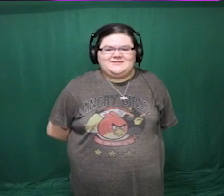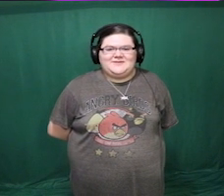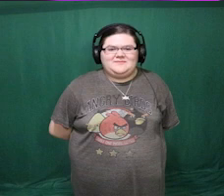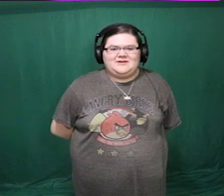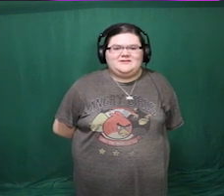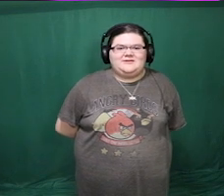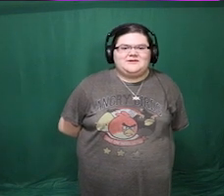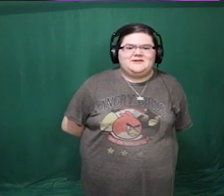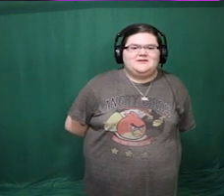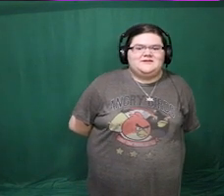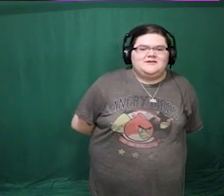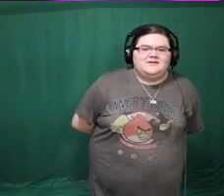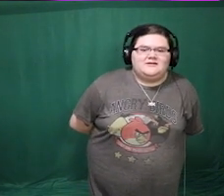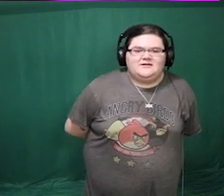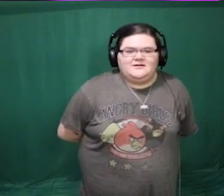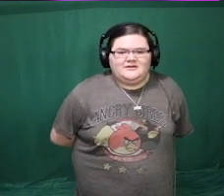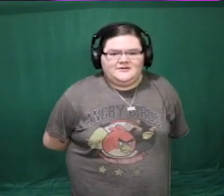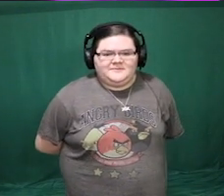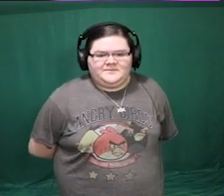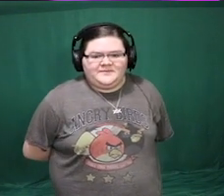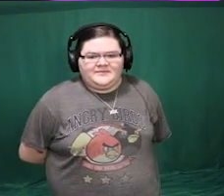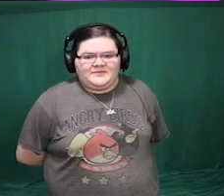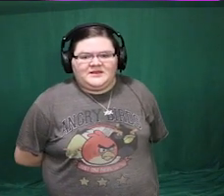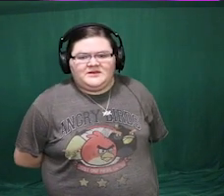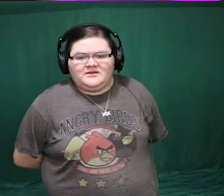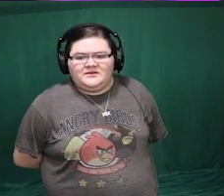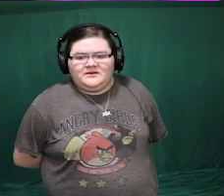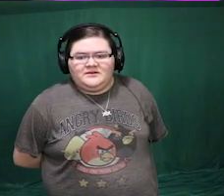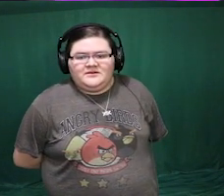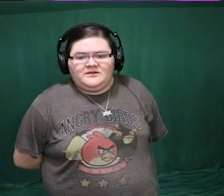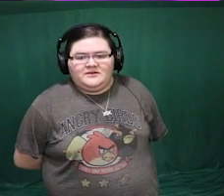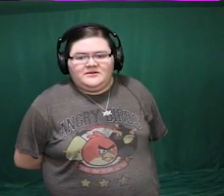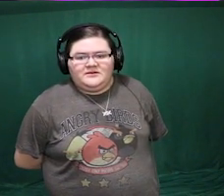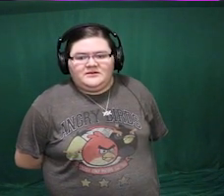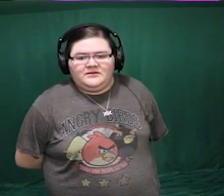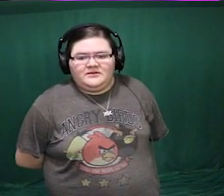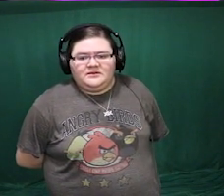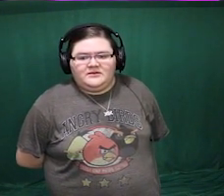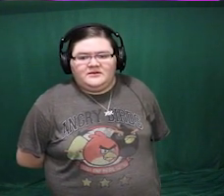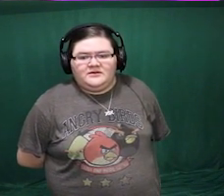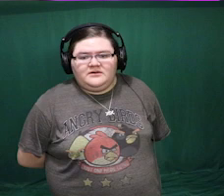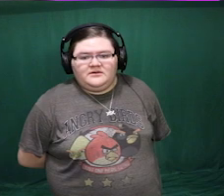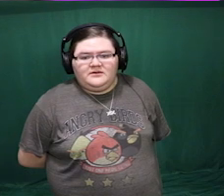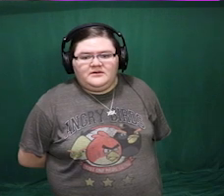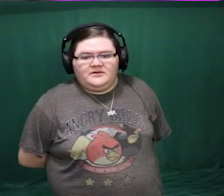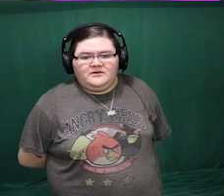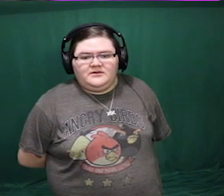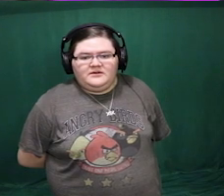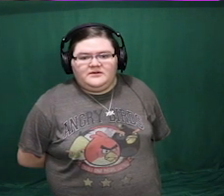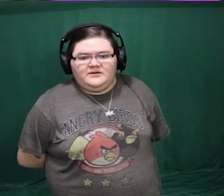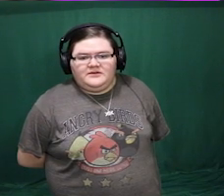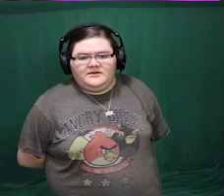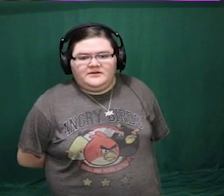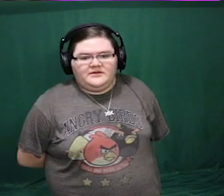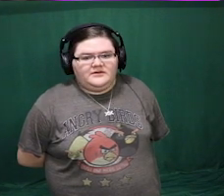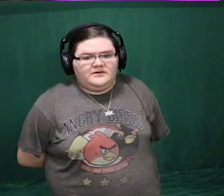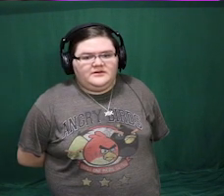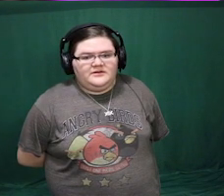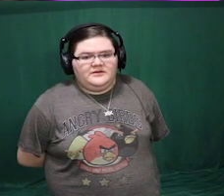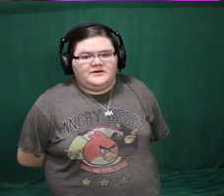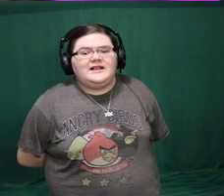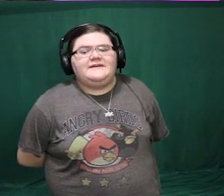people here. Shit. Bro, I don't know any Batman villains. Oh, no way, surely.